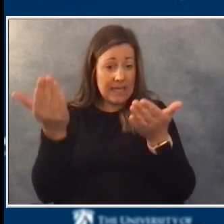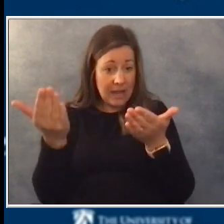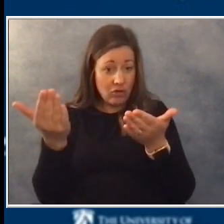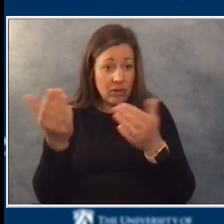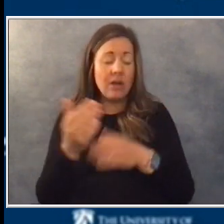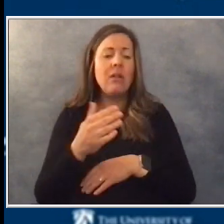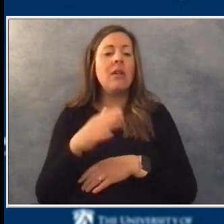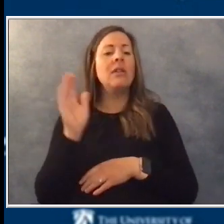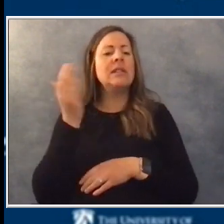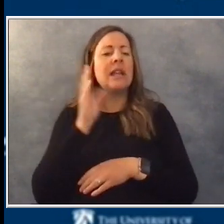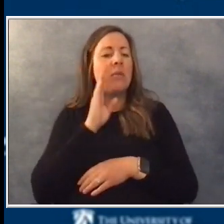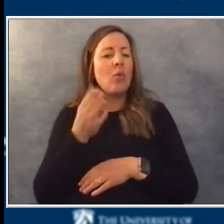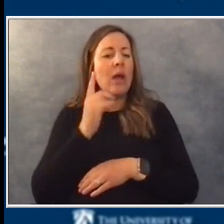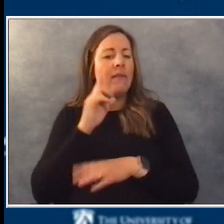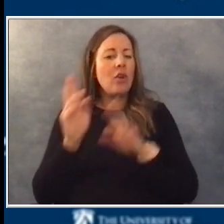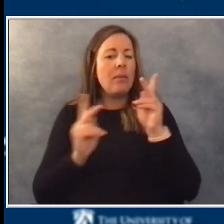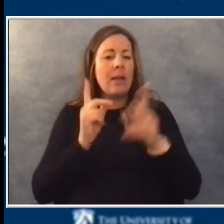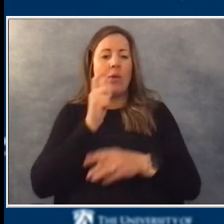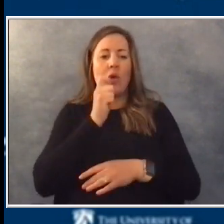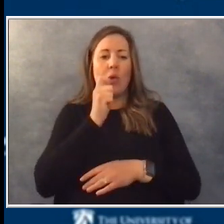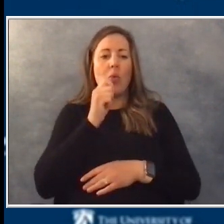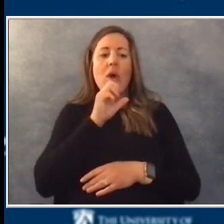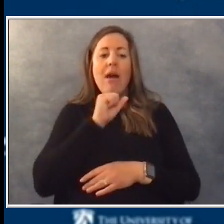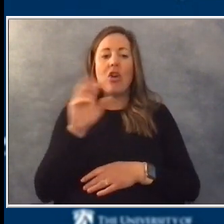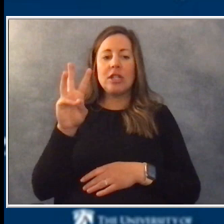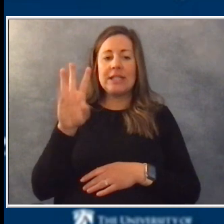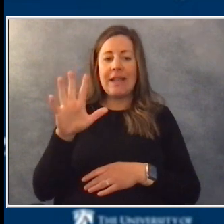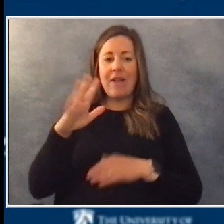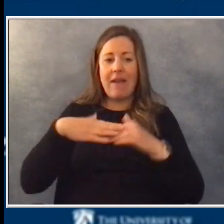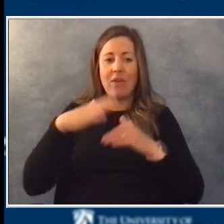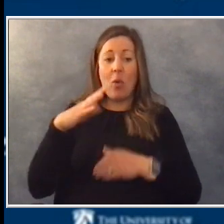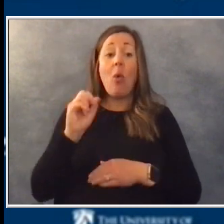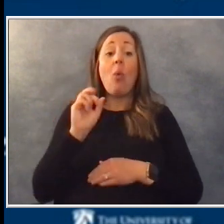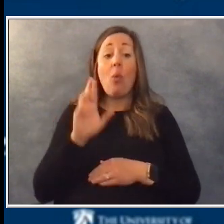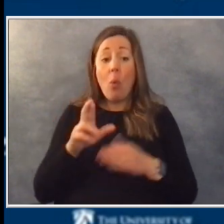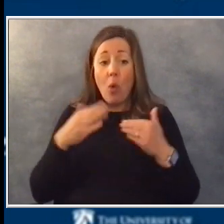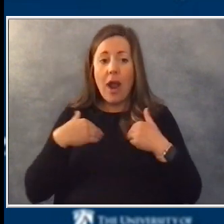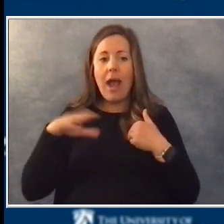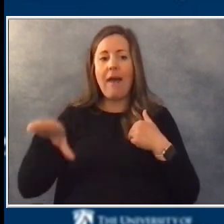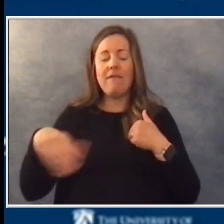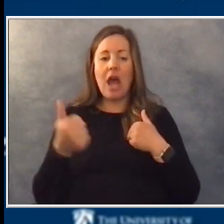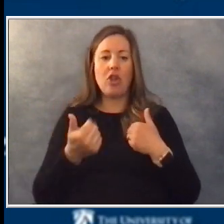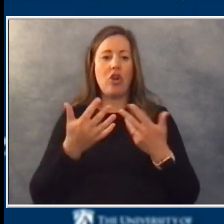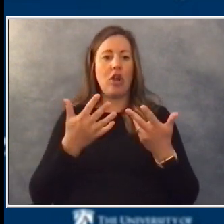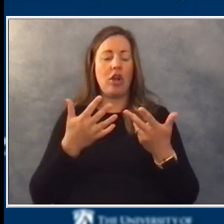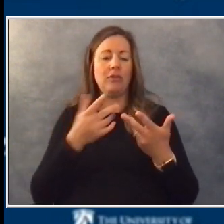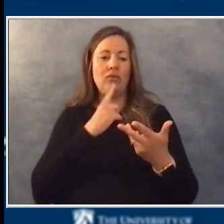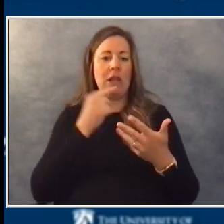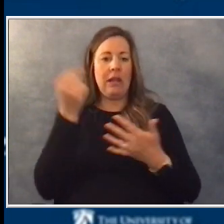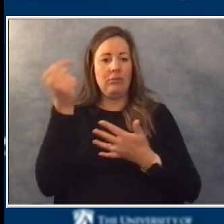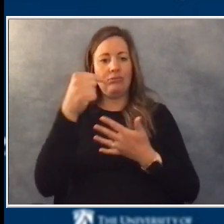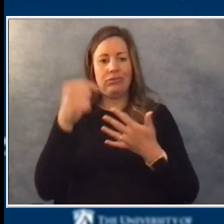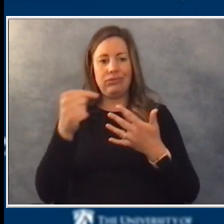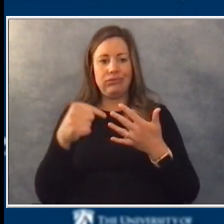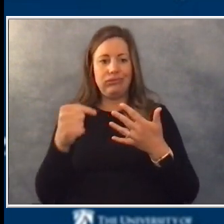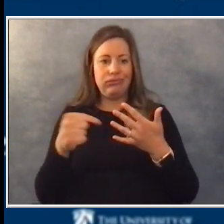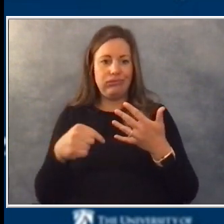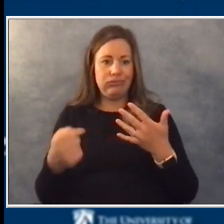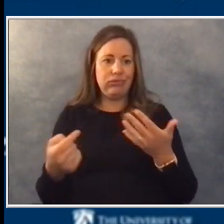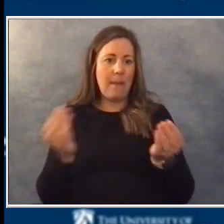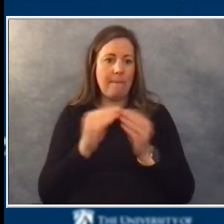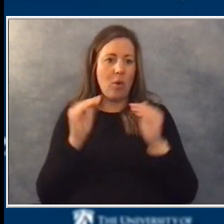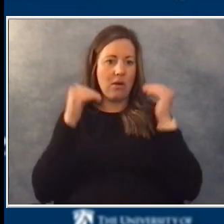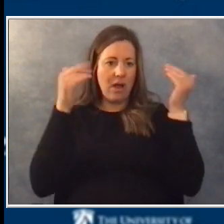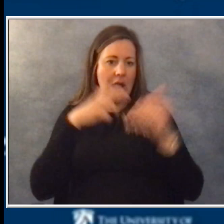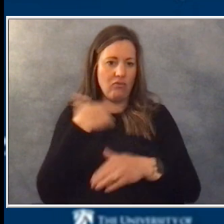looks like it will be for those people that are 65 and over or have other immune compromising conditions and are at least 4 months